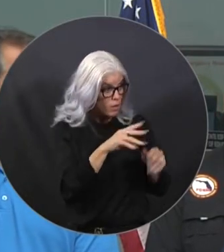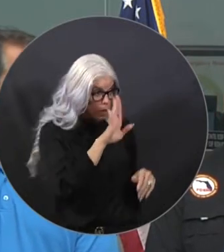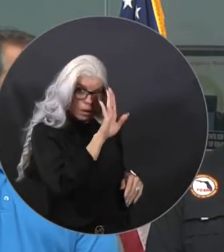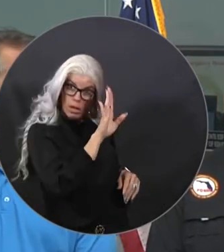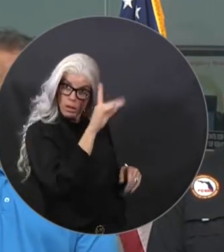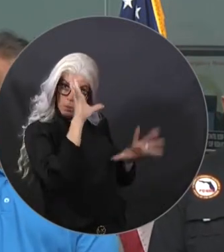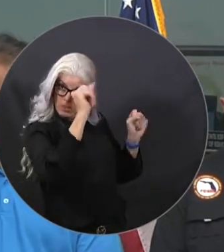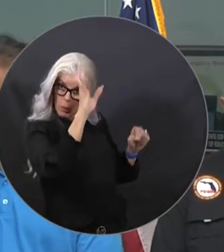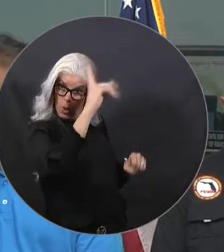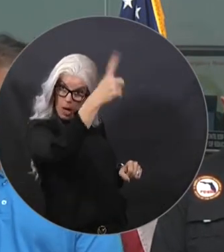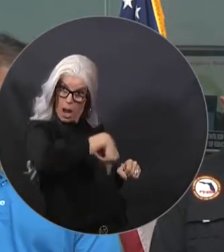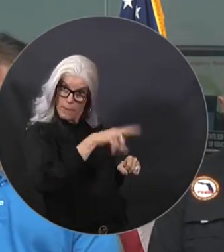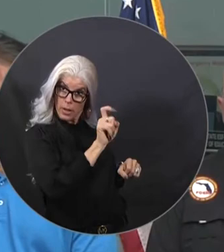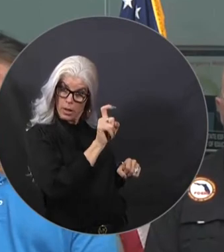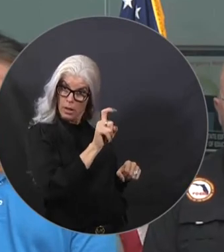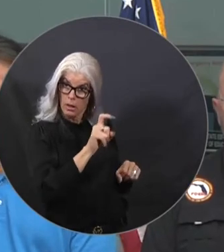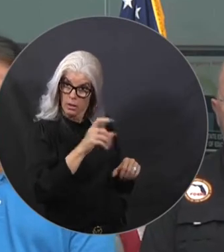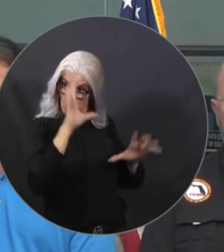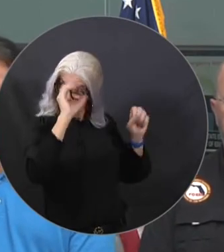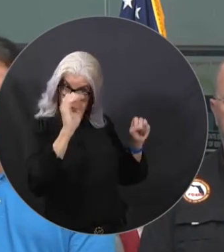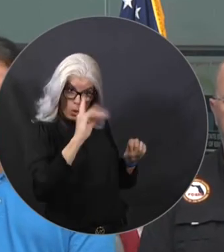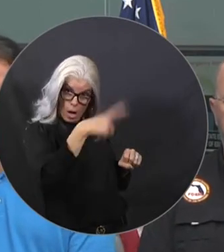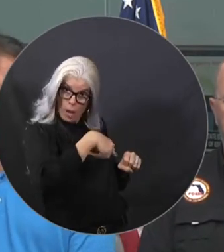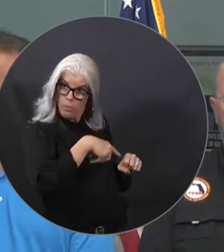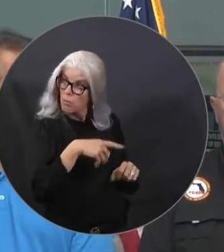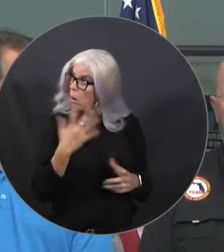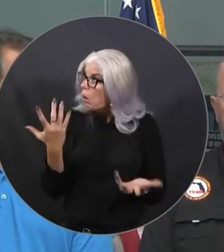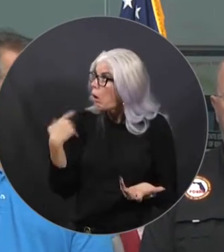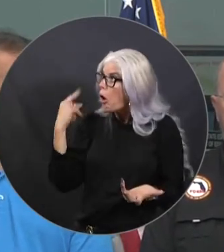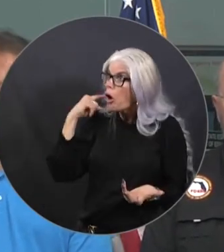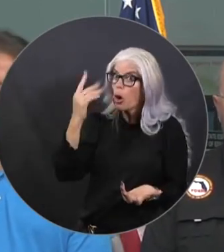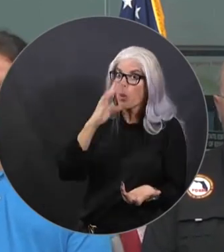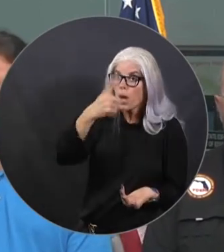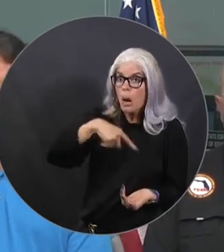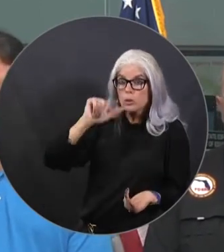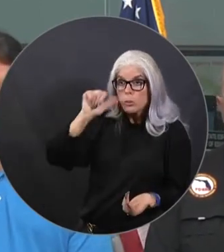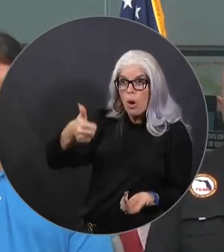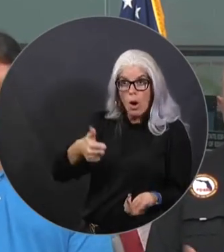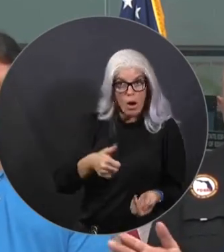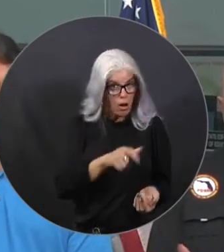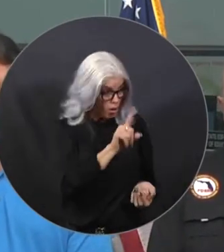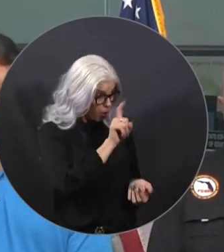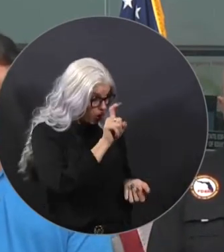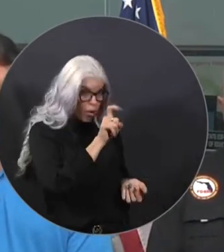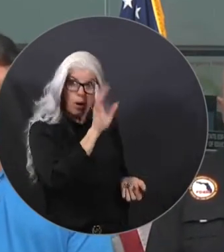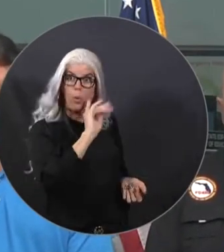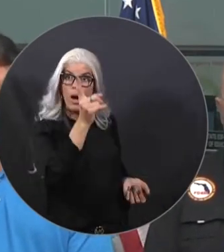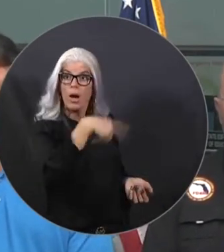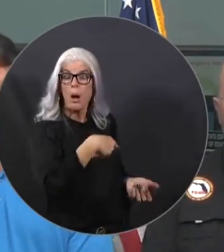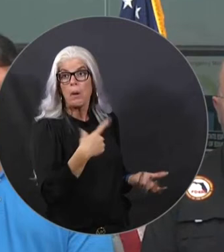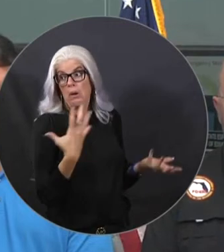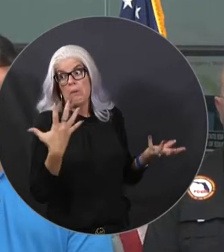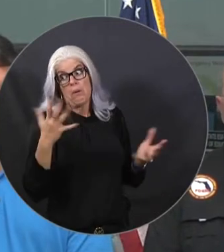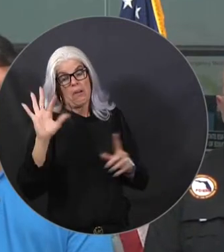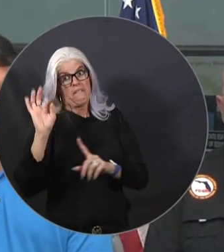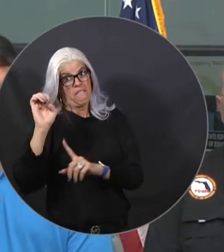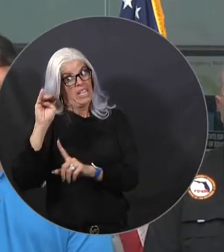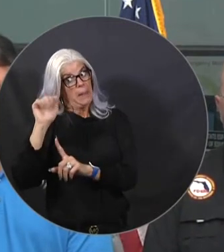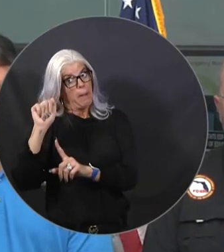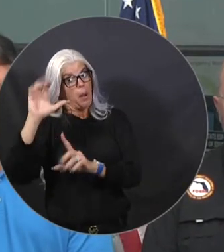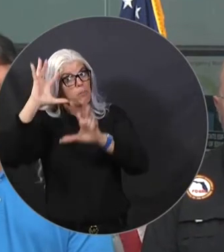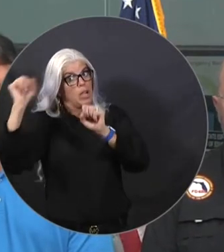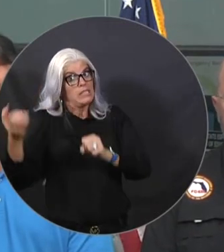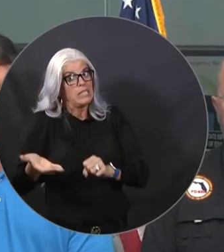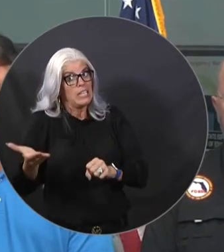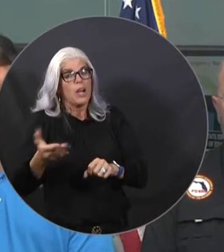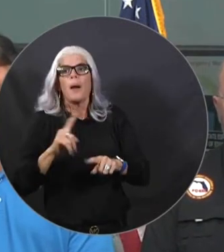that? Yeah, I don't know if that's the case. With the FEMA administrators here, maybe, so we'll see. But I mean, at the end of the day, we want all the support that we can